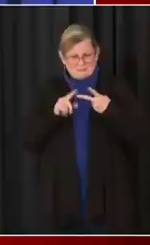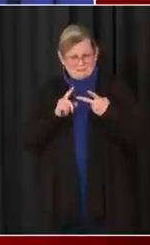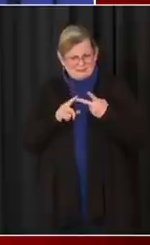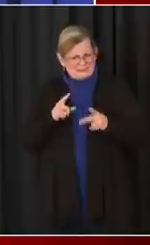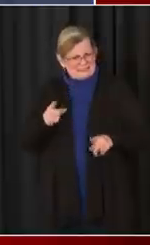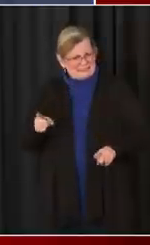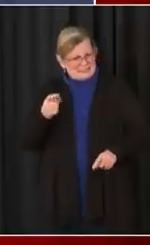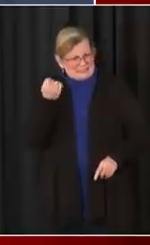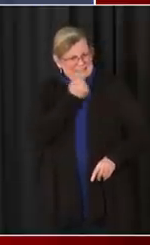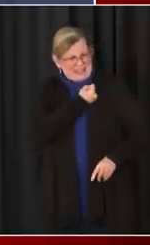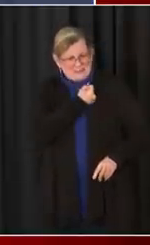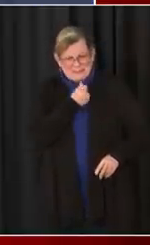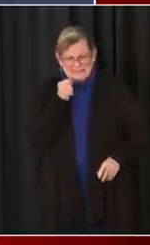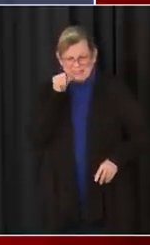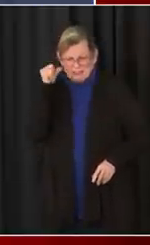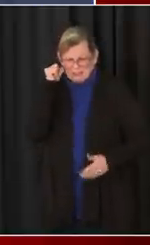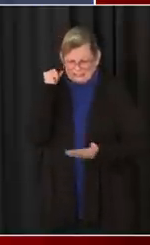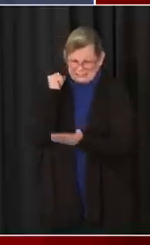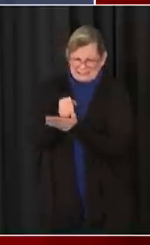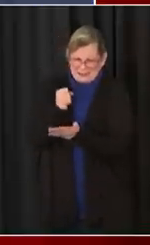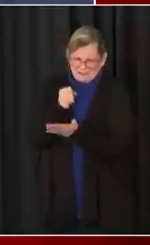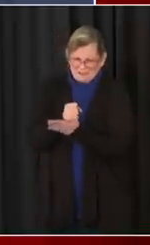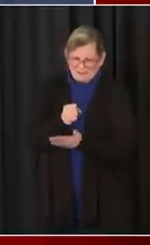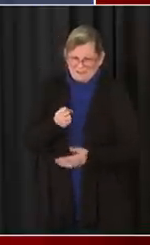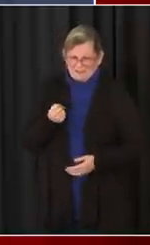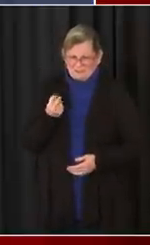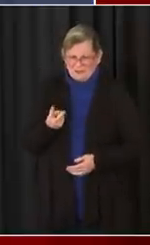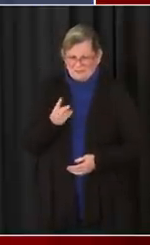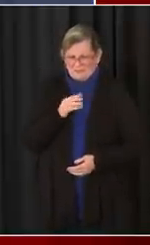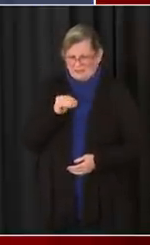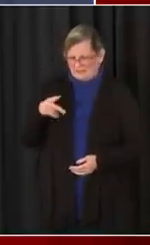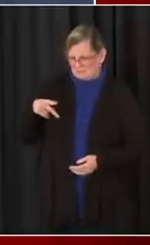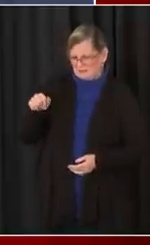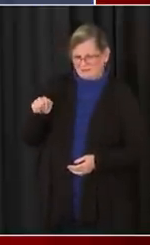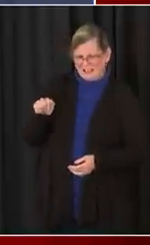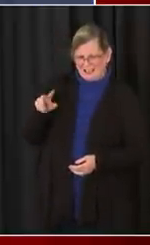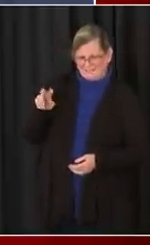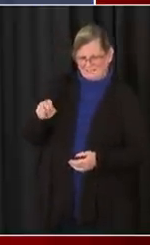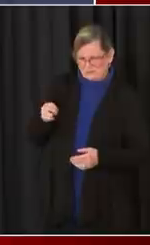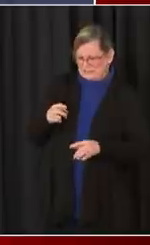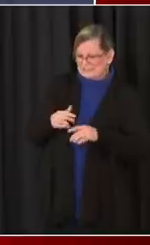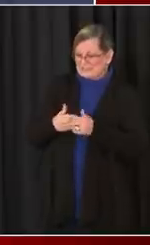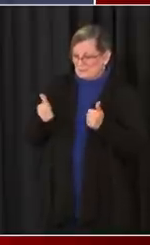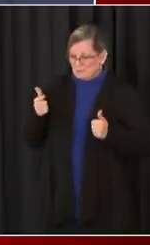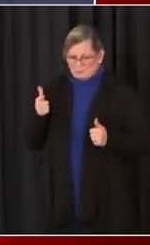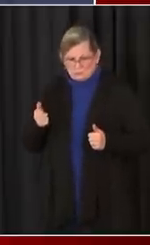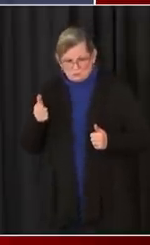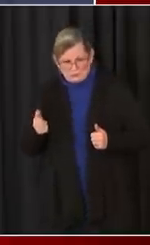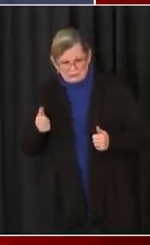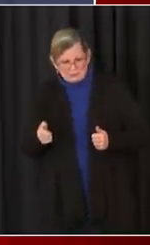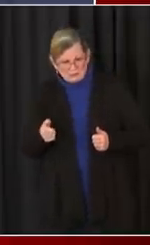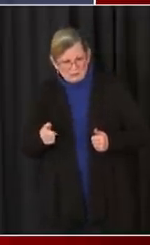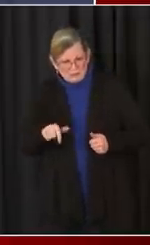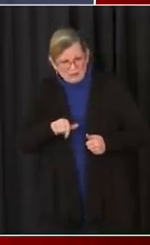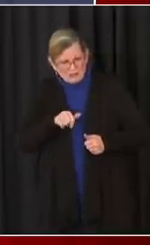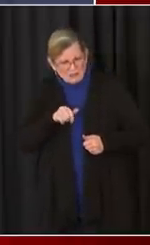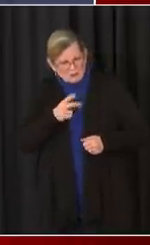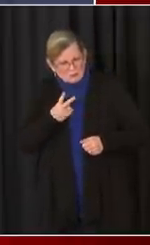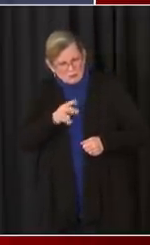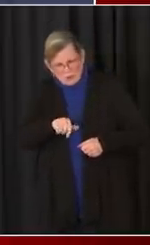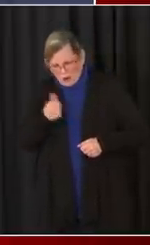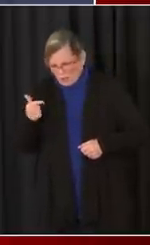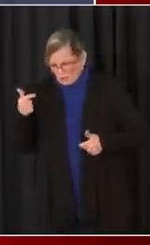yesterday at 12th in Pennsylvania, and separate shootings on 200 K Street Northwest and also 9th and N Street